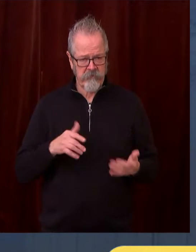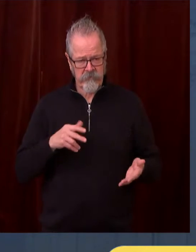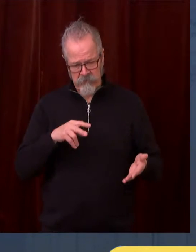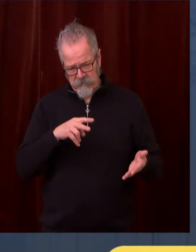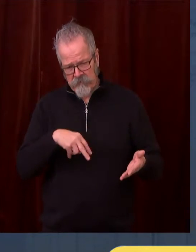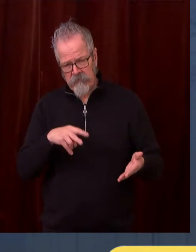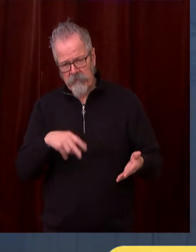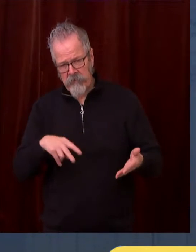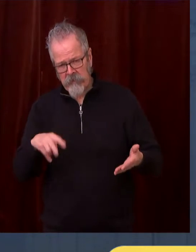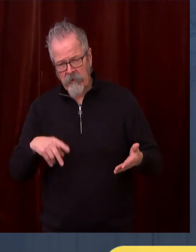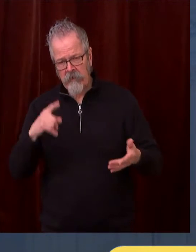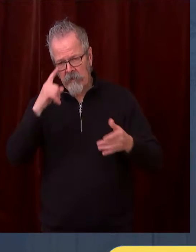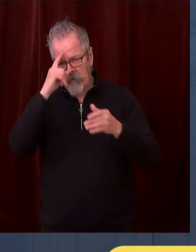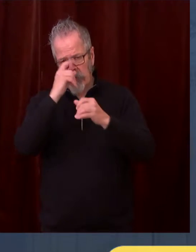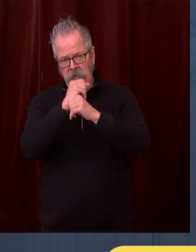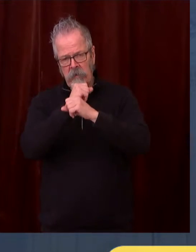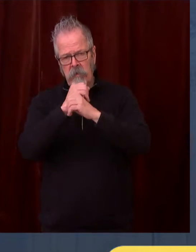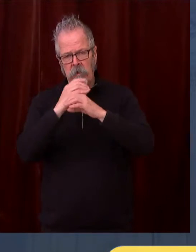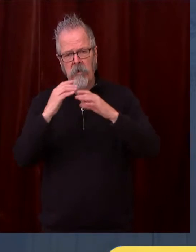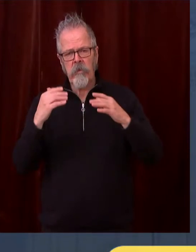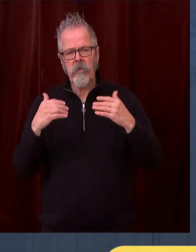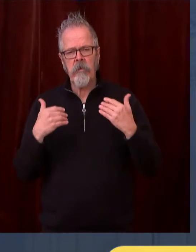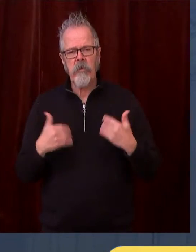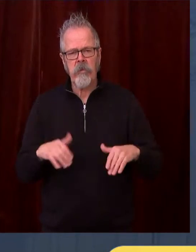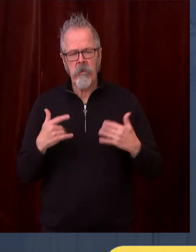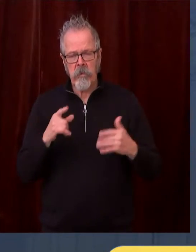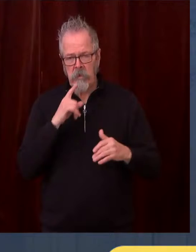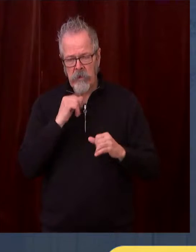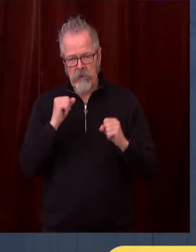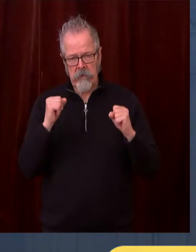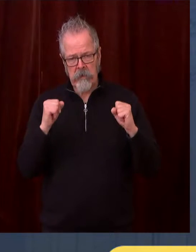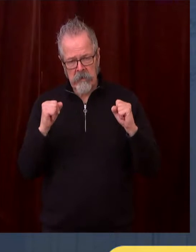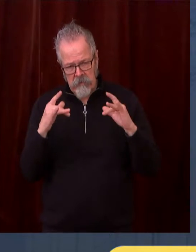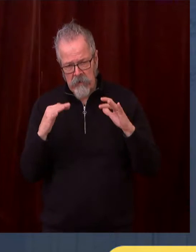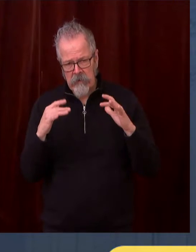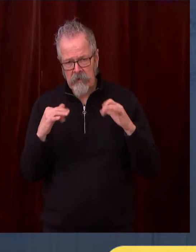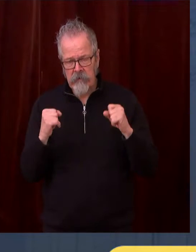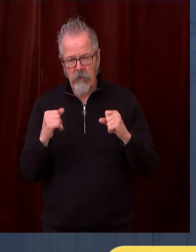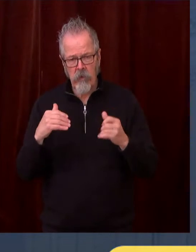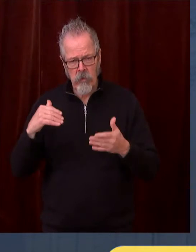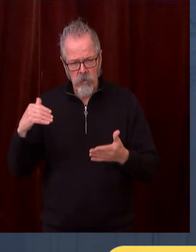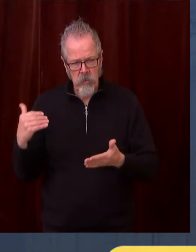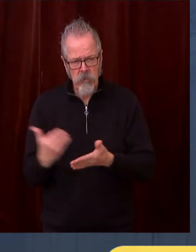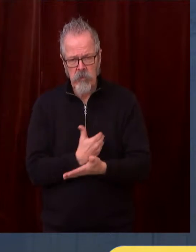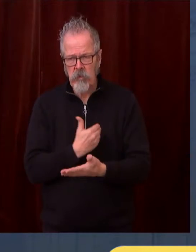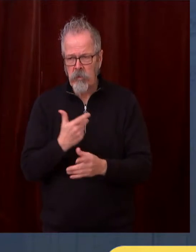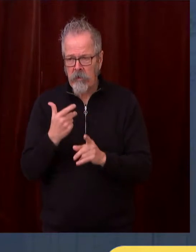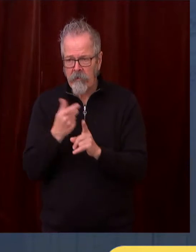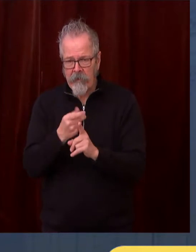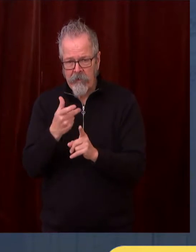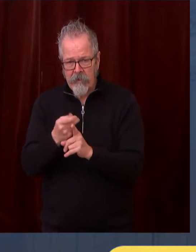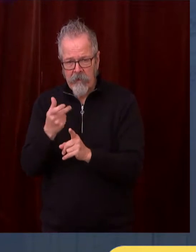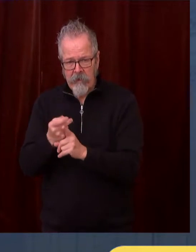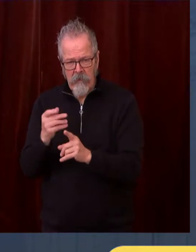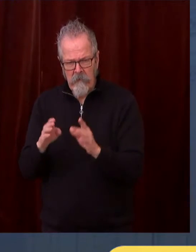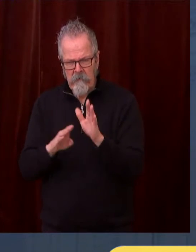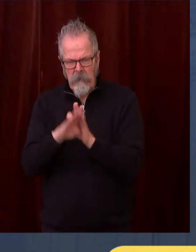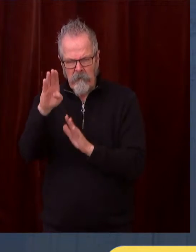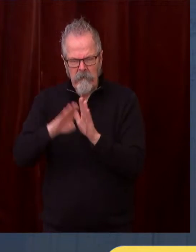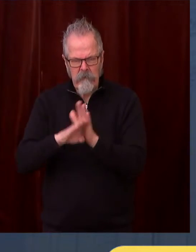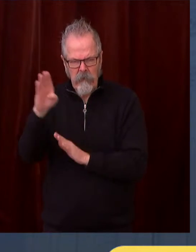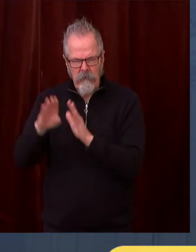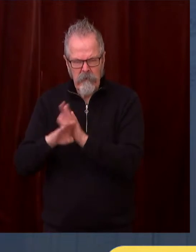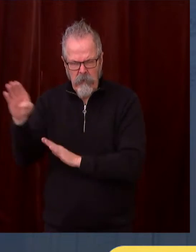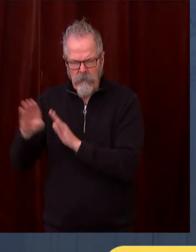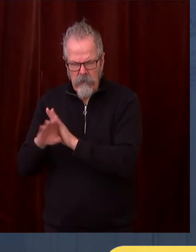time. And now having multiple filters, if you will, of scientific inquiry, including the FDA, the